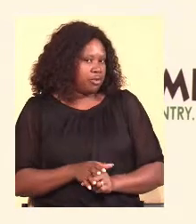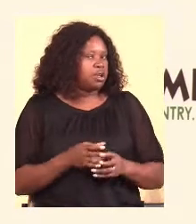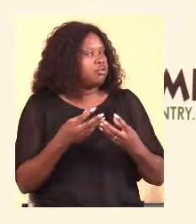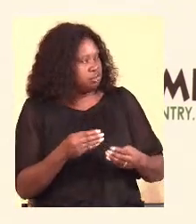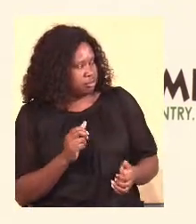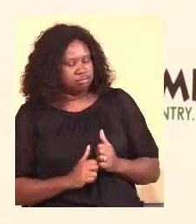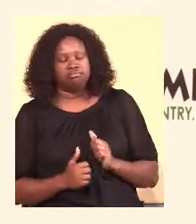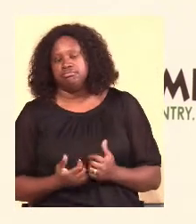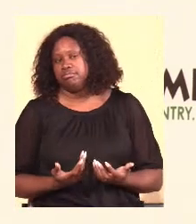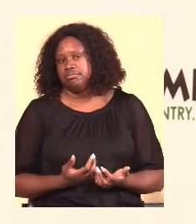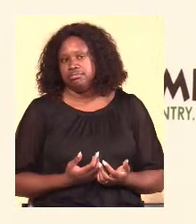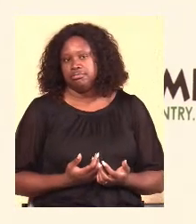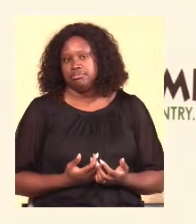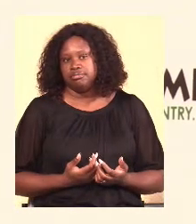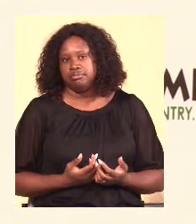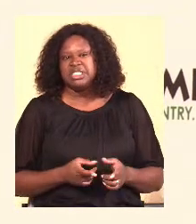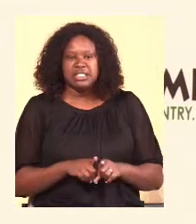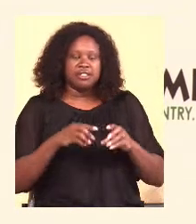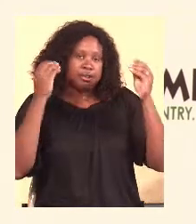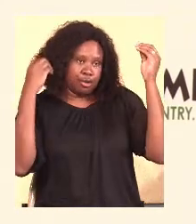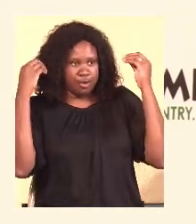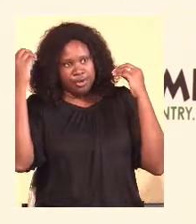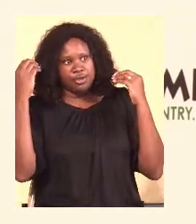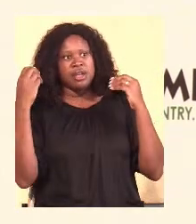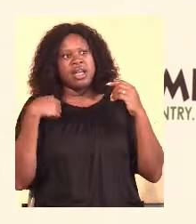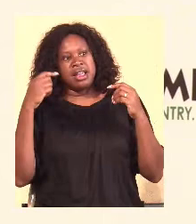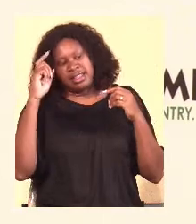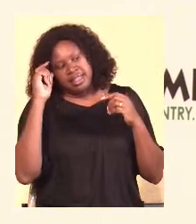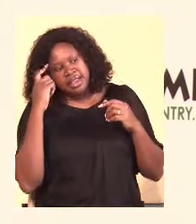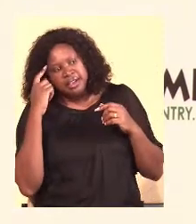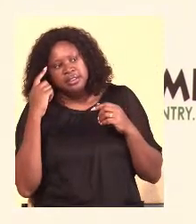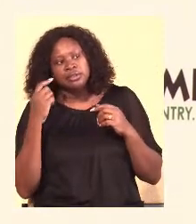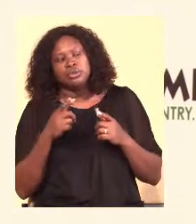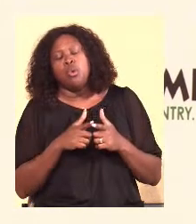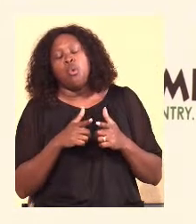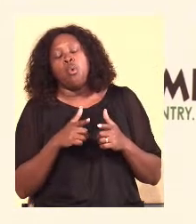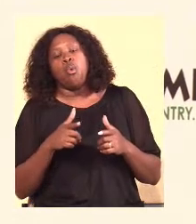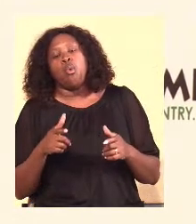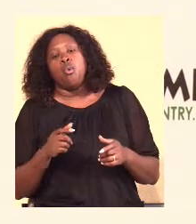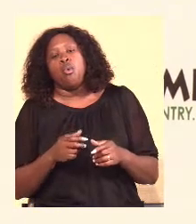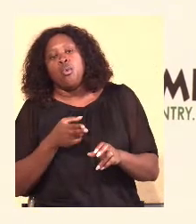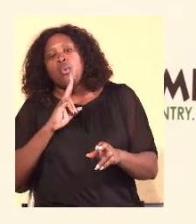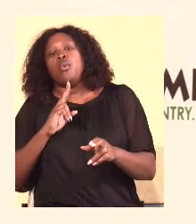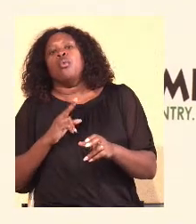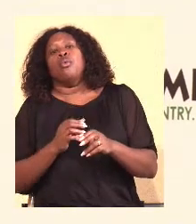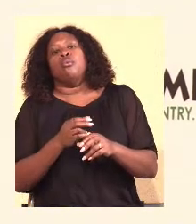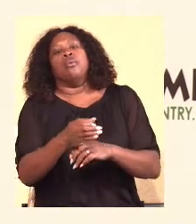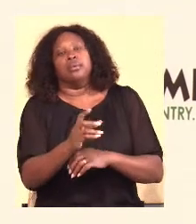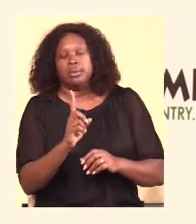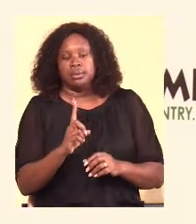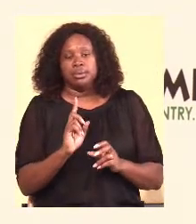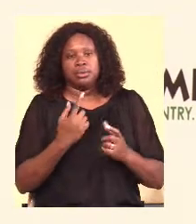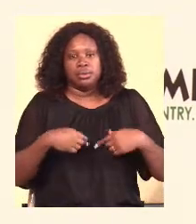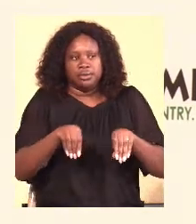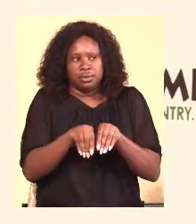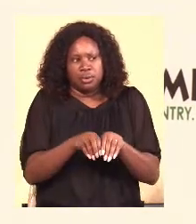salvage this situation? So as a university, I don't think we are taking long to respond. What we have done is all our